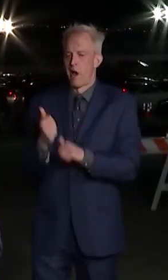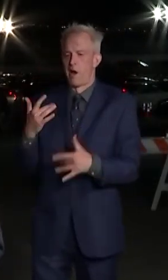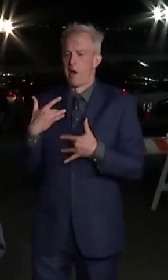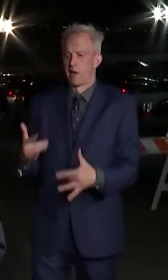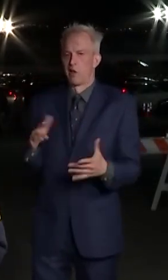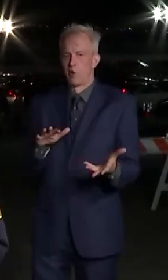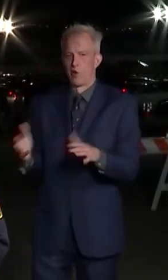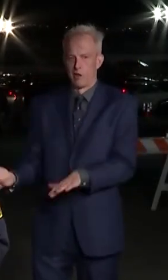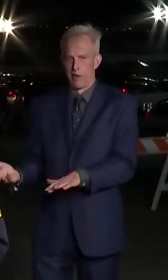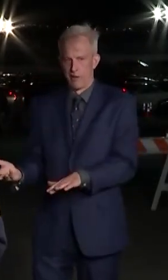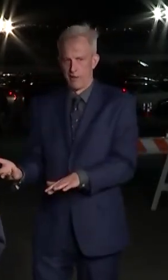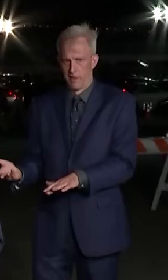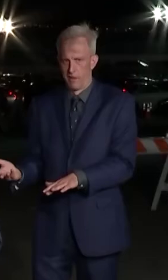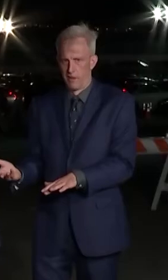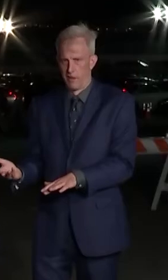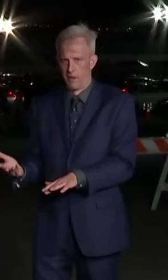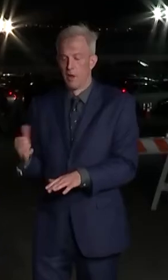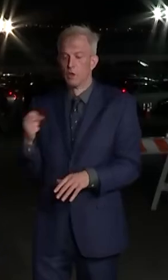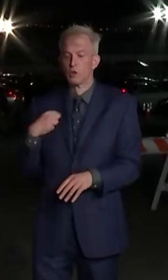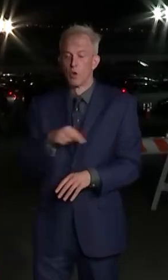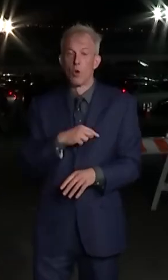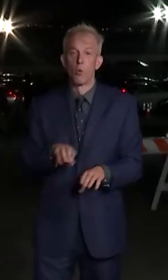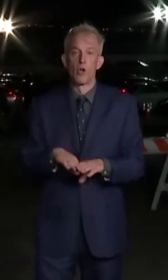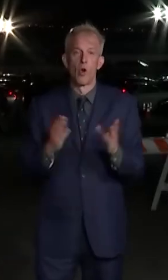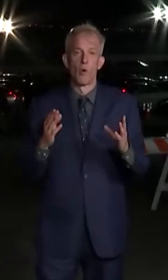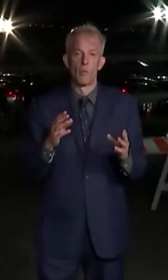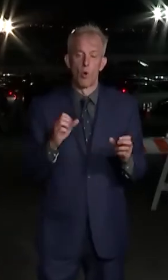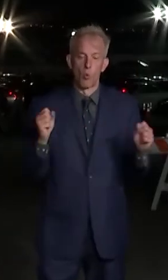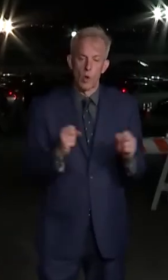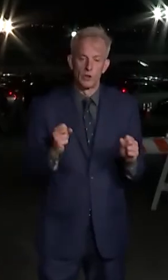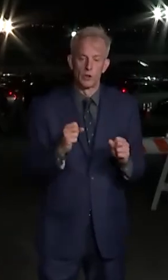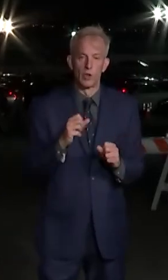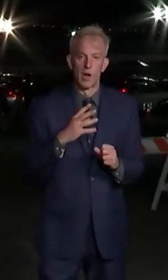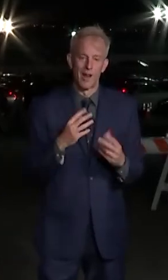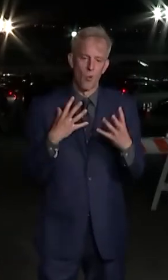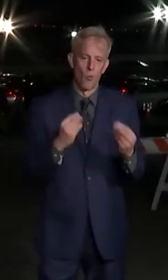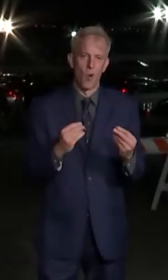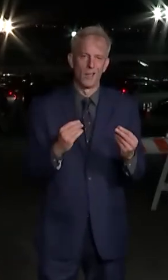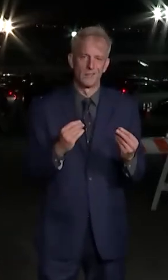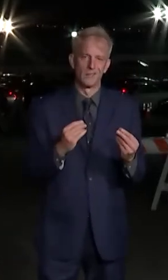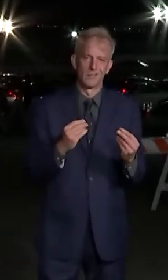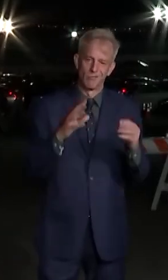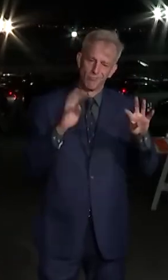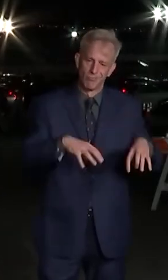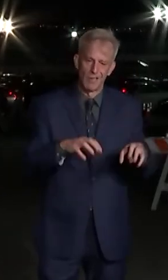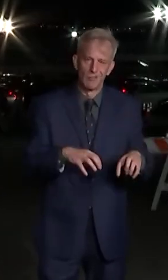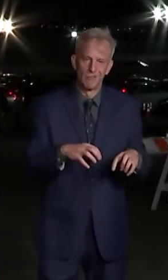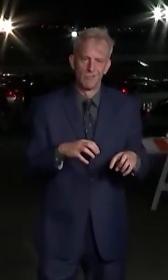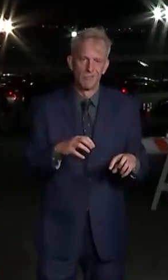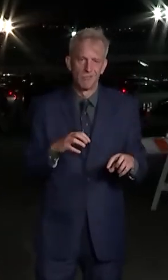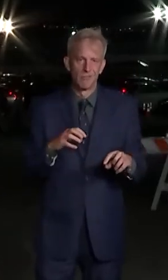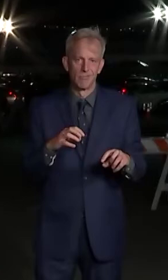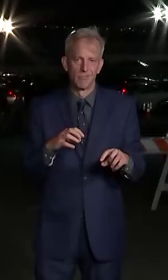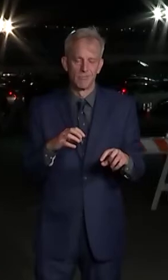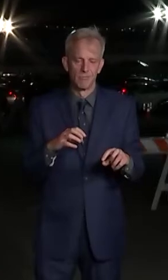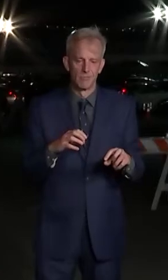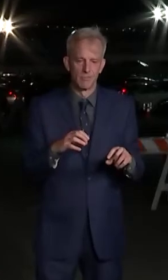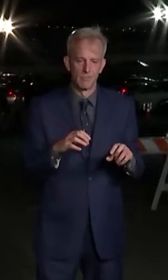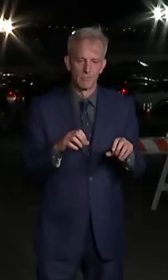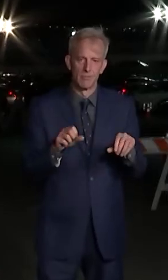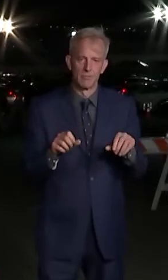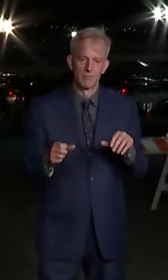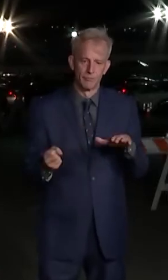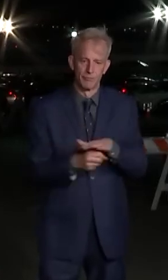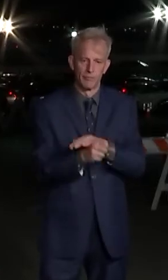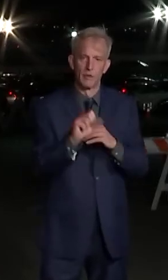that predates this. So we open our winter and wet weather shelters. I will look for any guidance that allows from CDC or Los Angeles